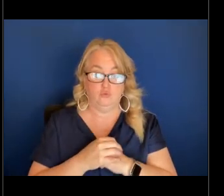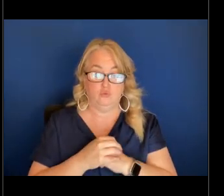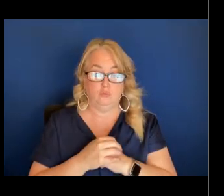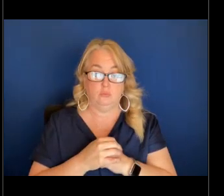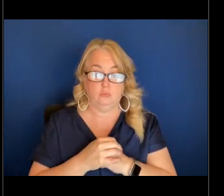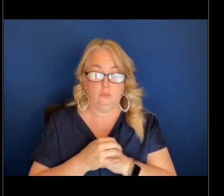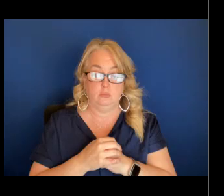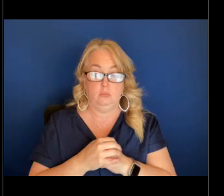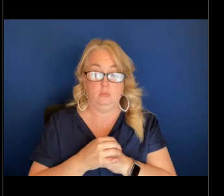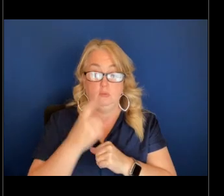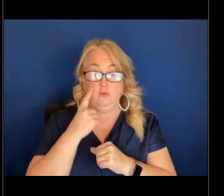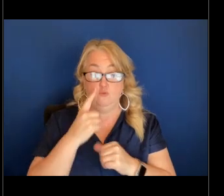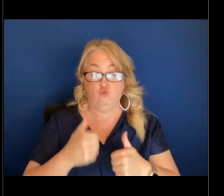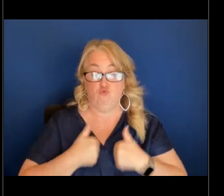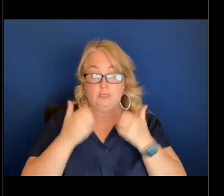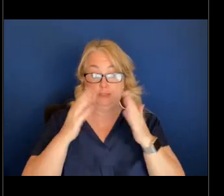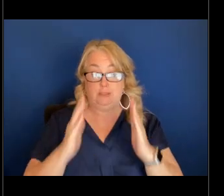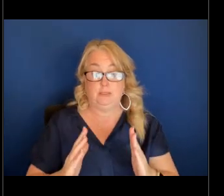For residents,